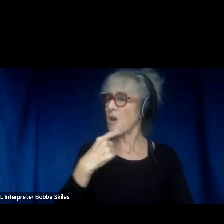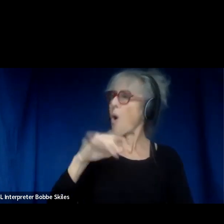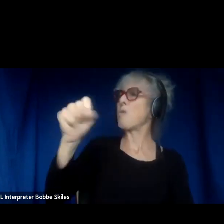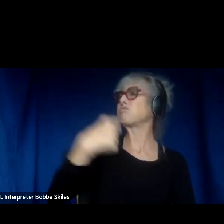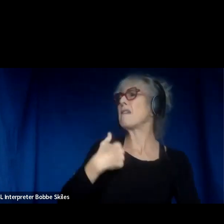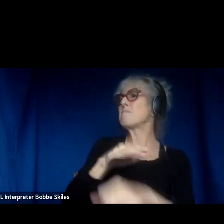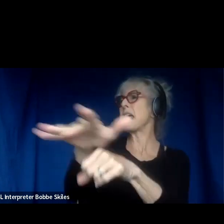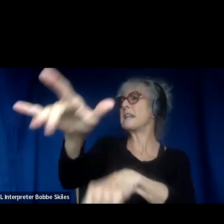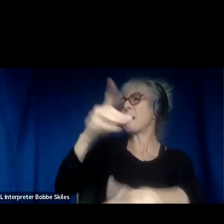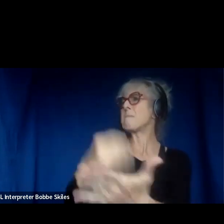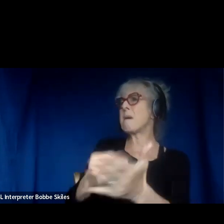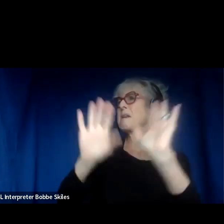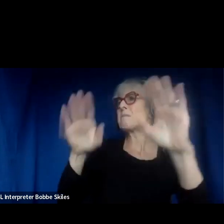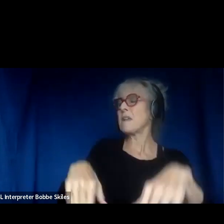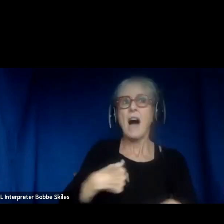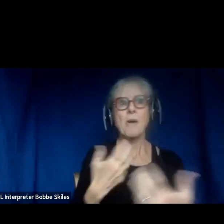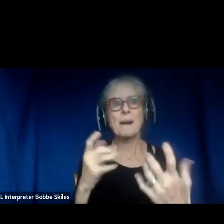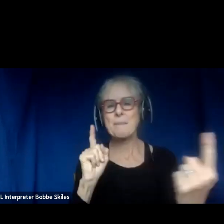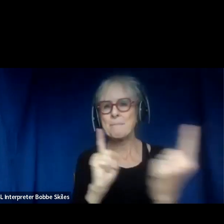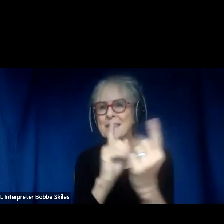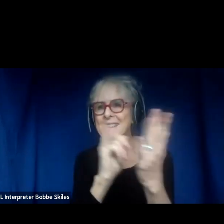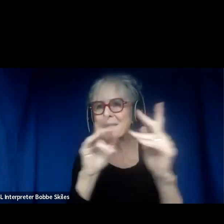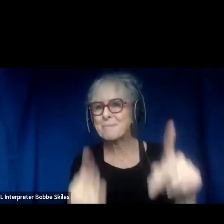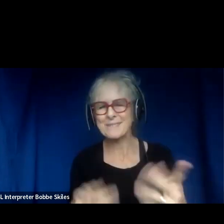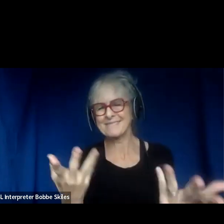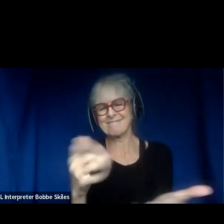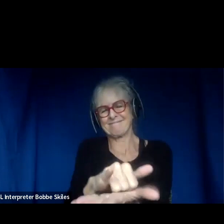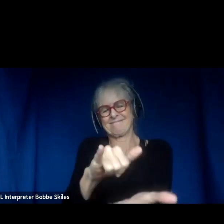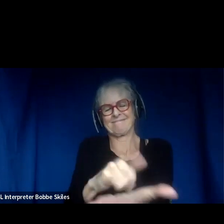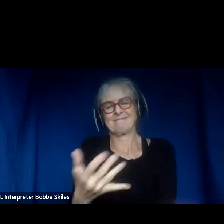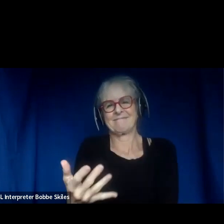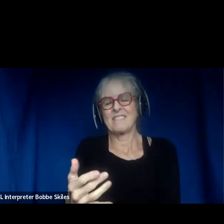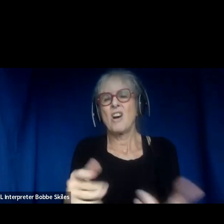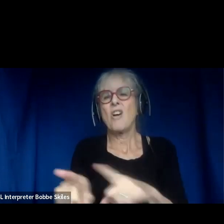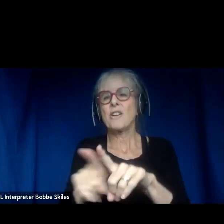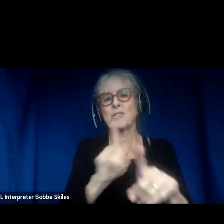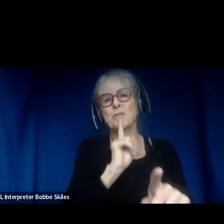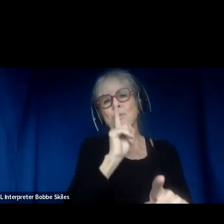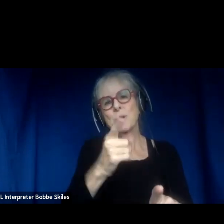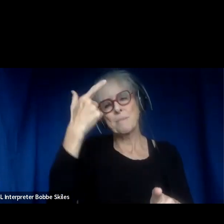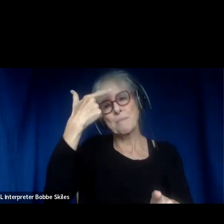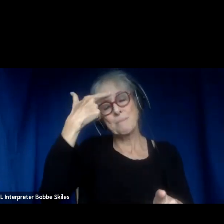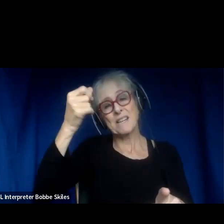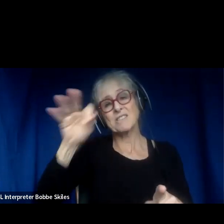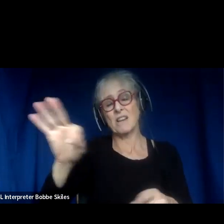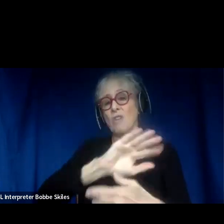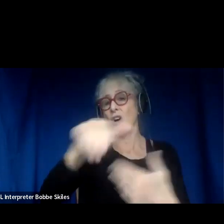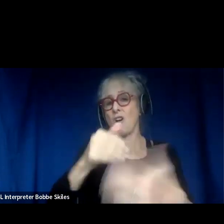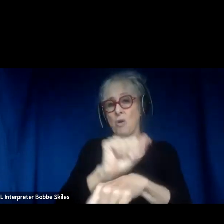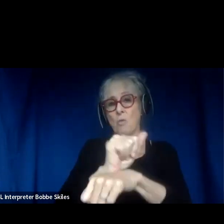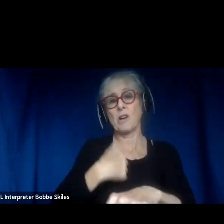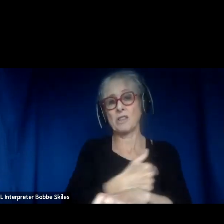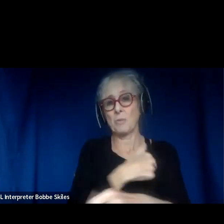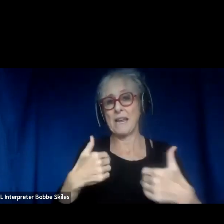to meet that person. That's antithetical to our roles, but it's also true to the work that we have. Moving from having just